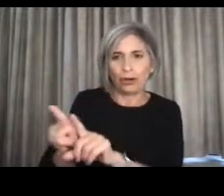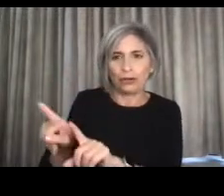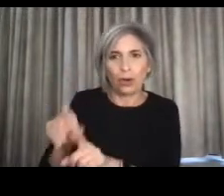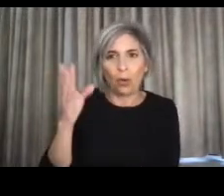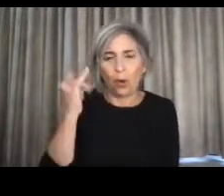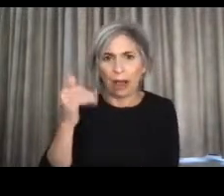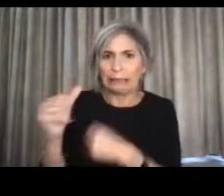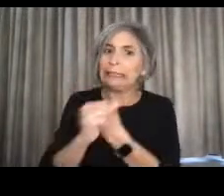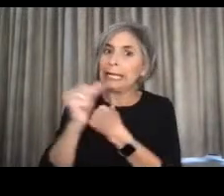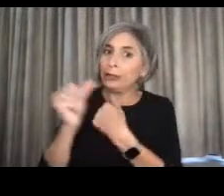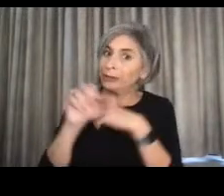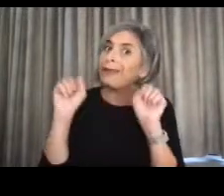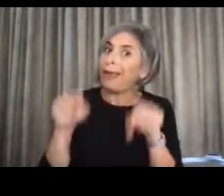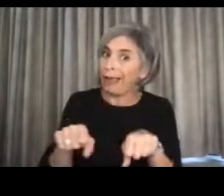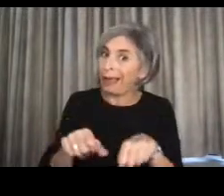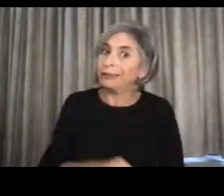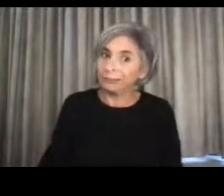as dangerous.